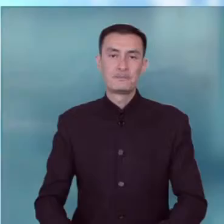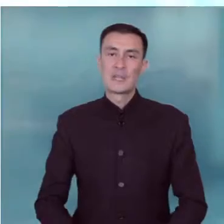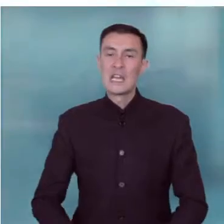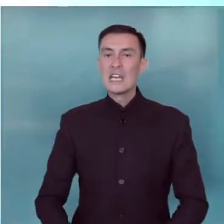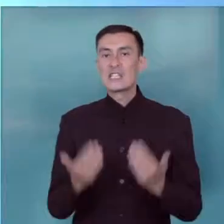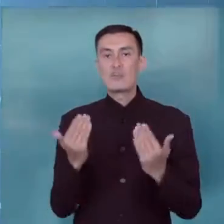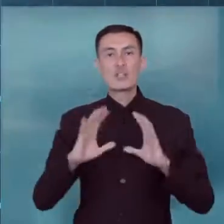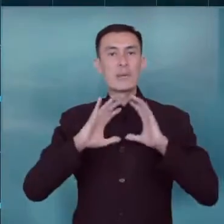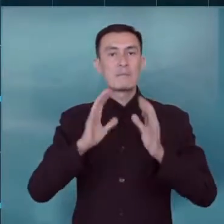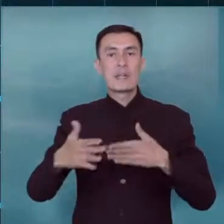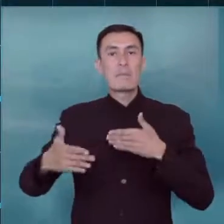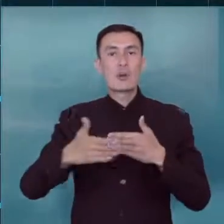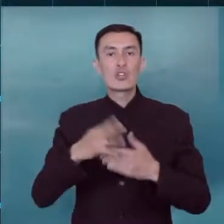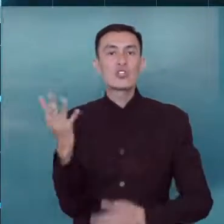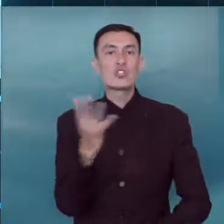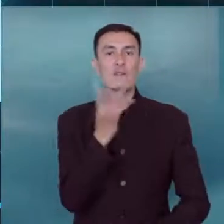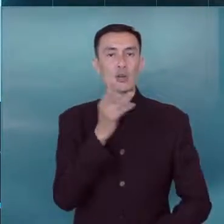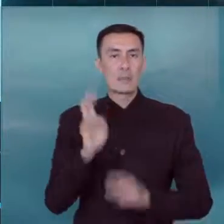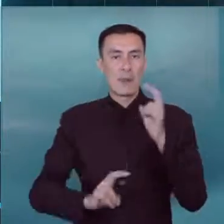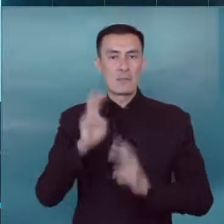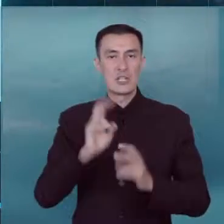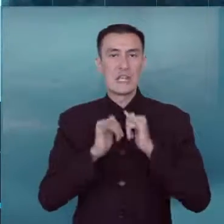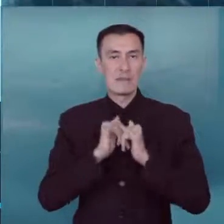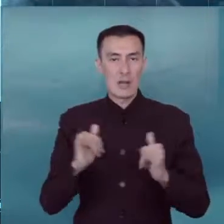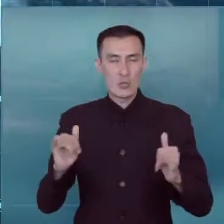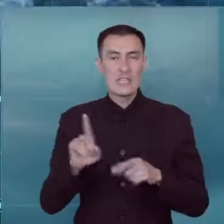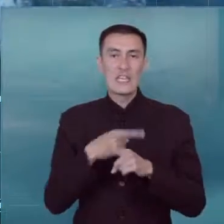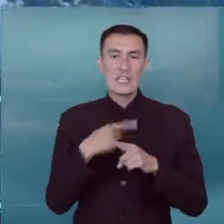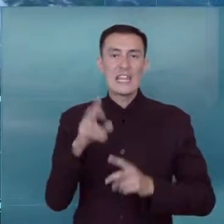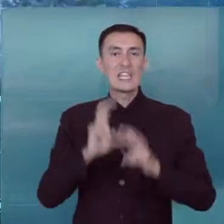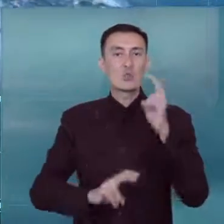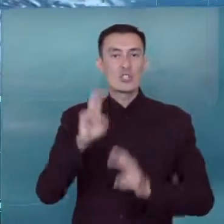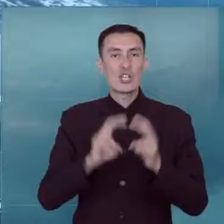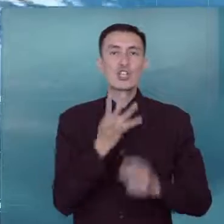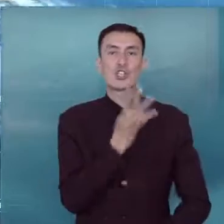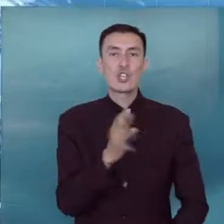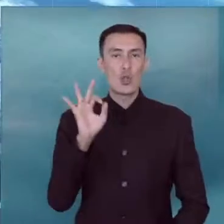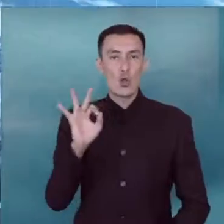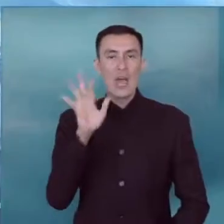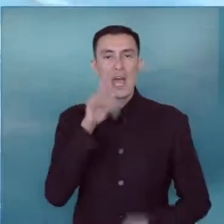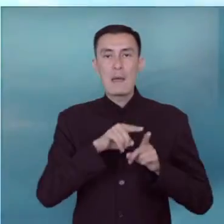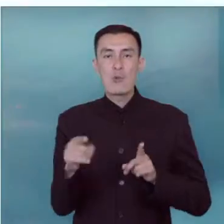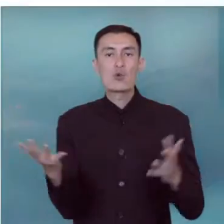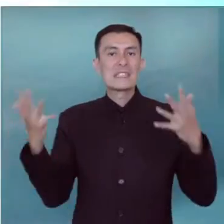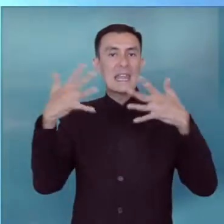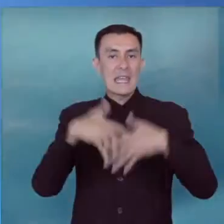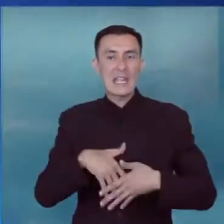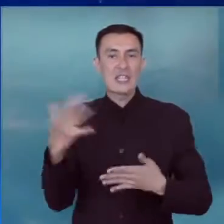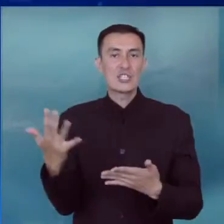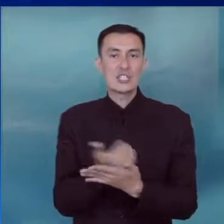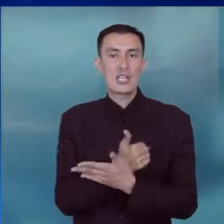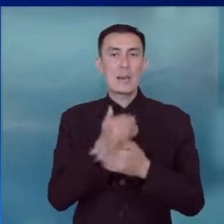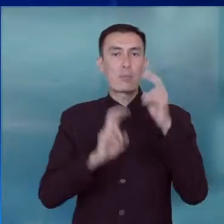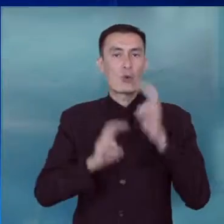stage. Today, the world stands on the threshold of the Fourth Industrial Revolution, or Industry